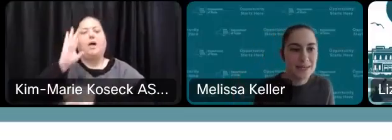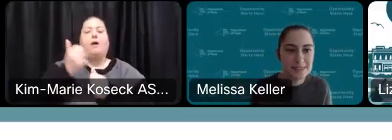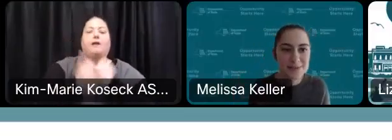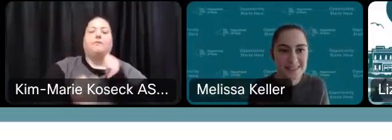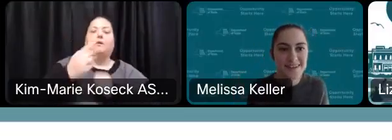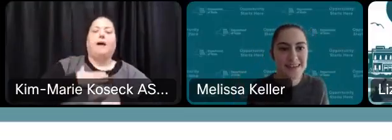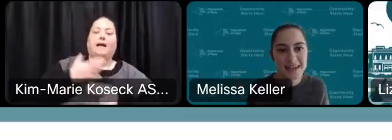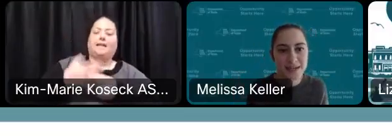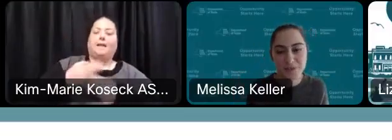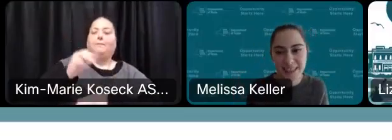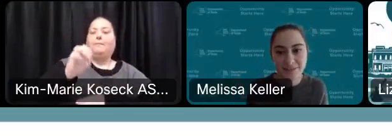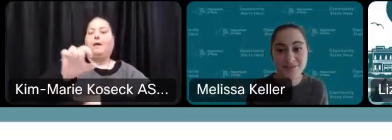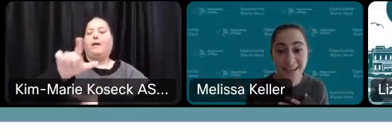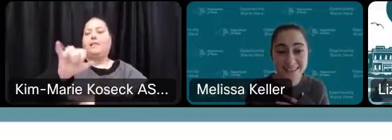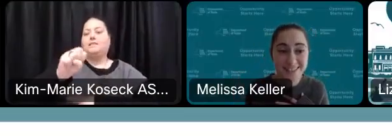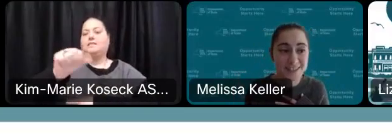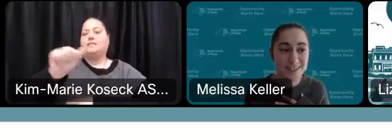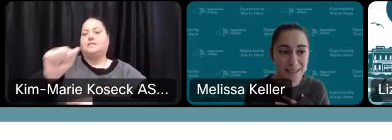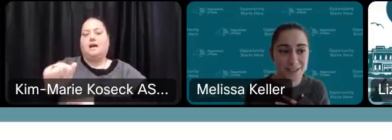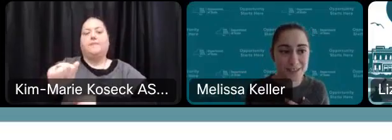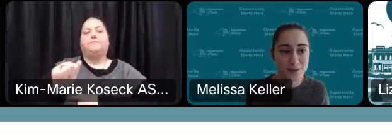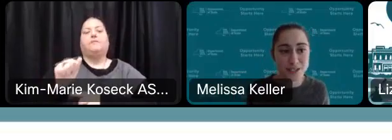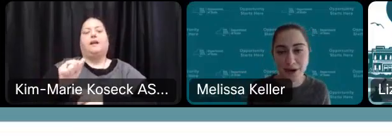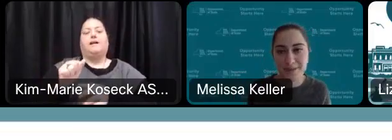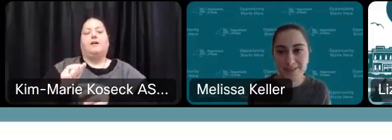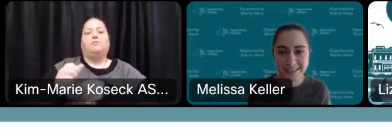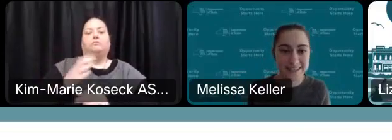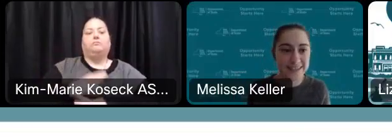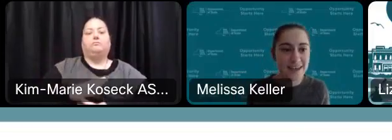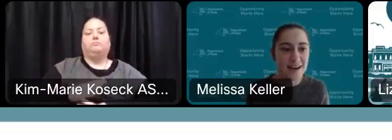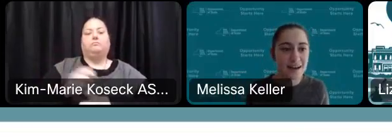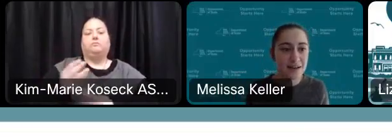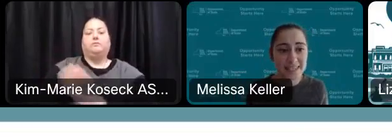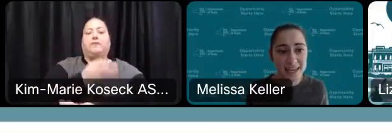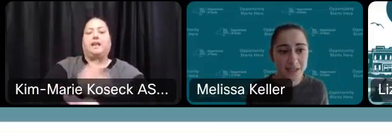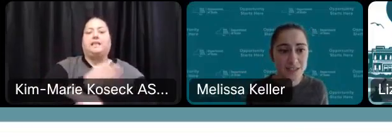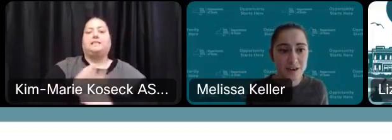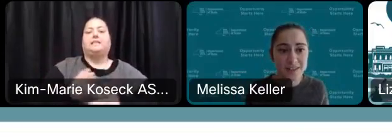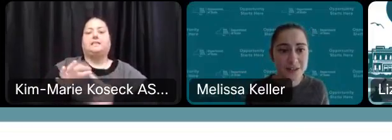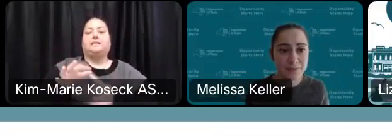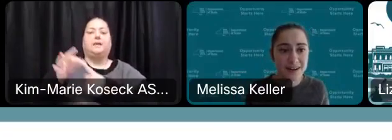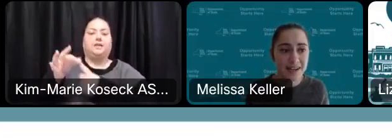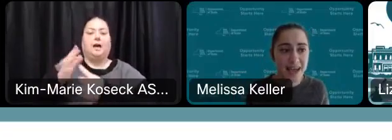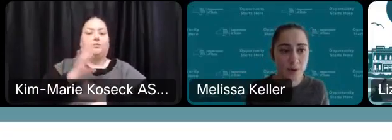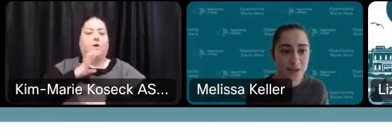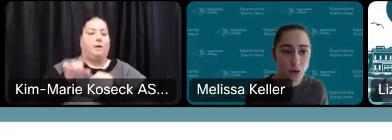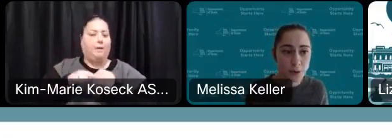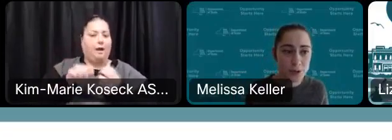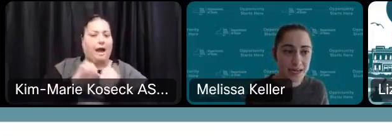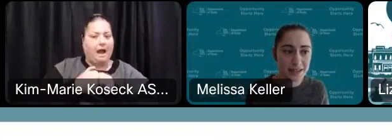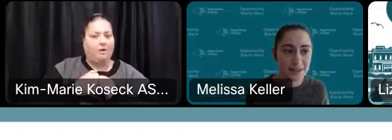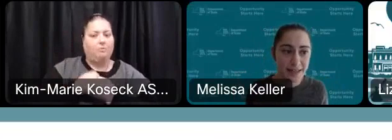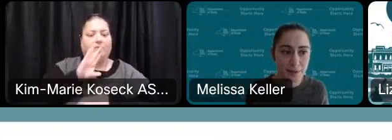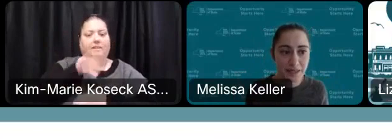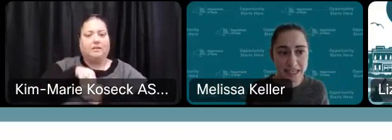is Melissa, and I'm a revitalization specialist with the Department of State. Today, I'm going to talk a little bit on how we've